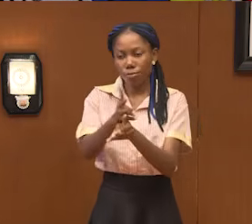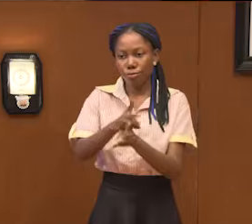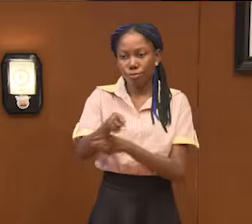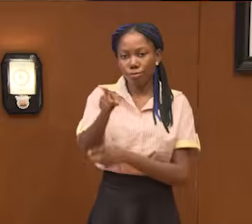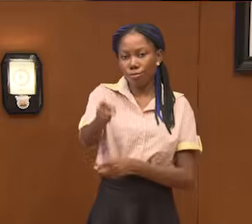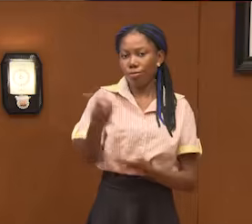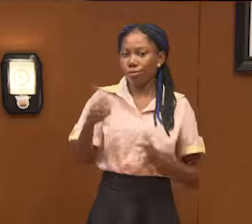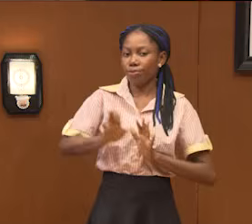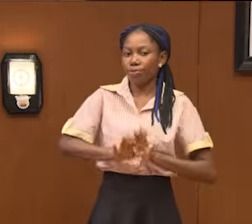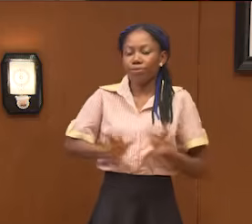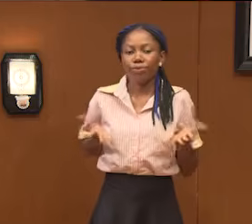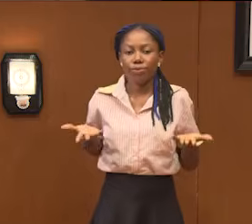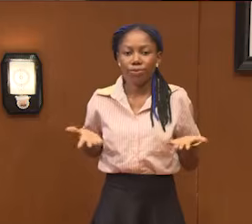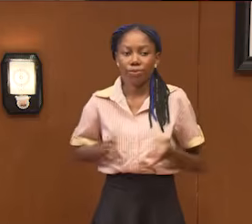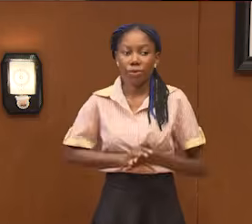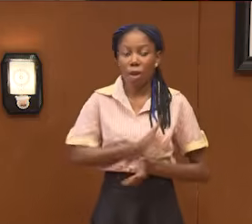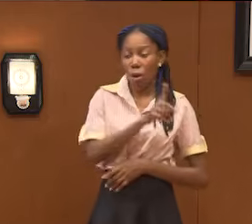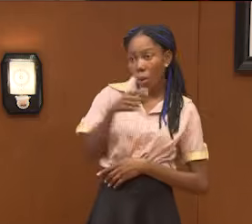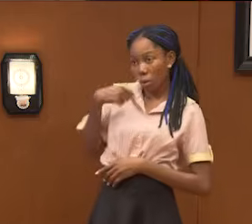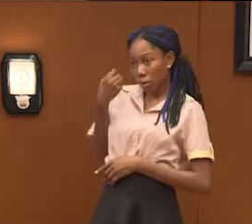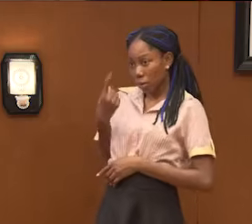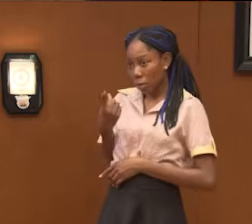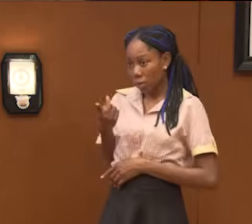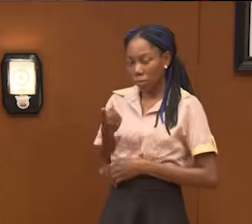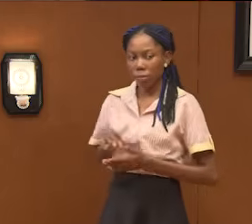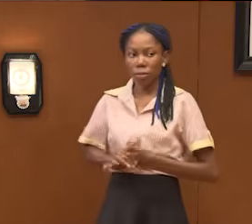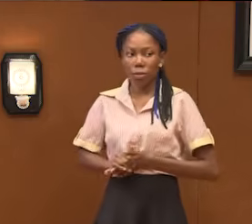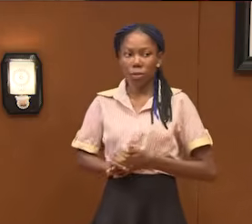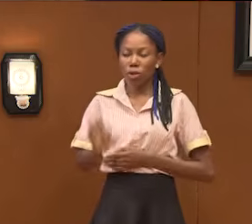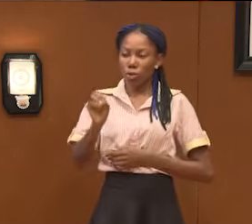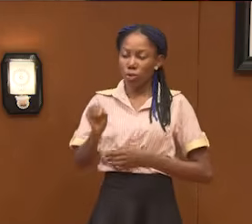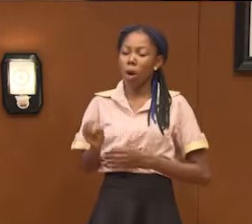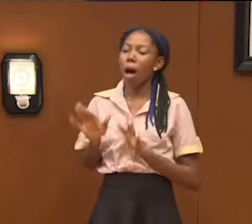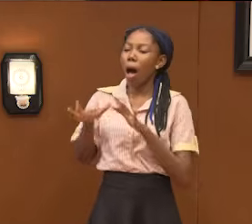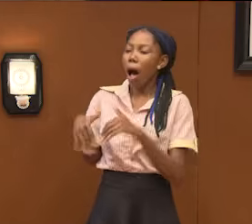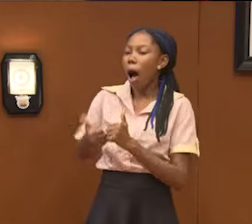with her. Do you understand me? So how much?